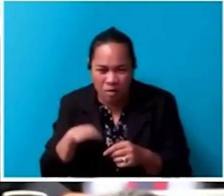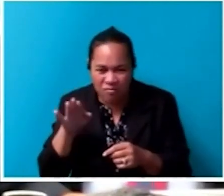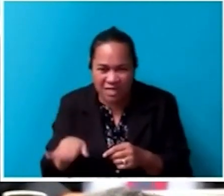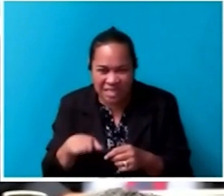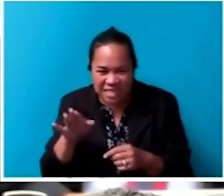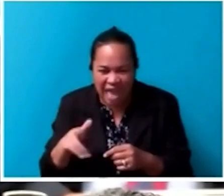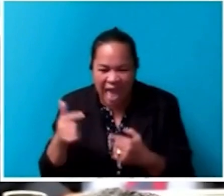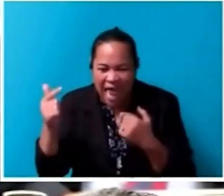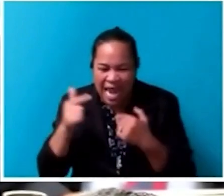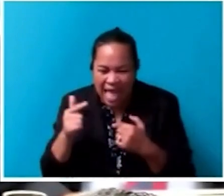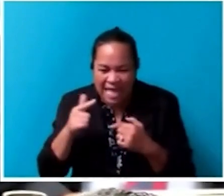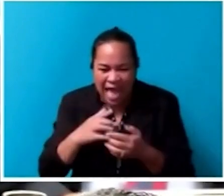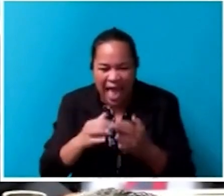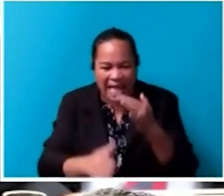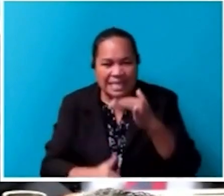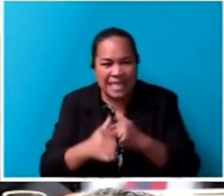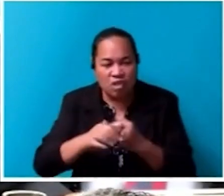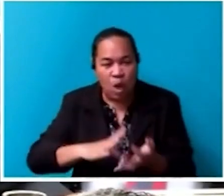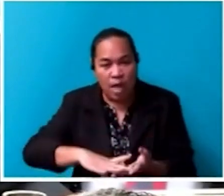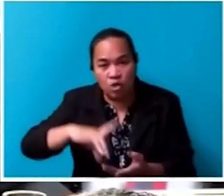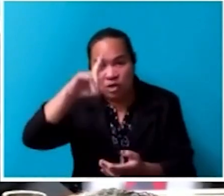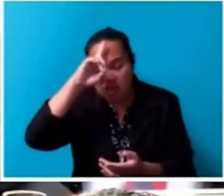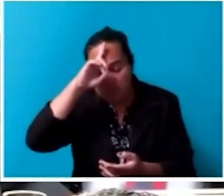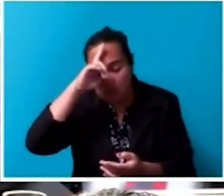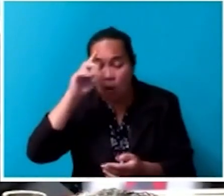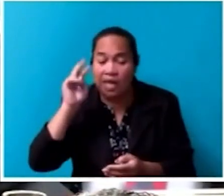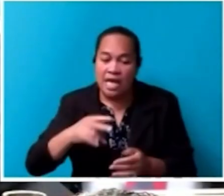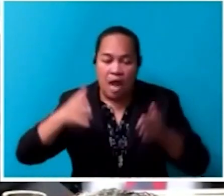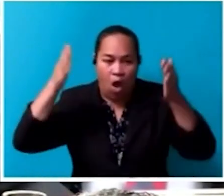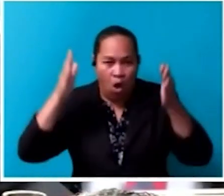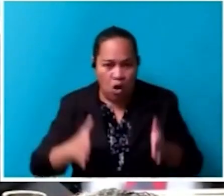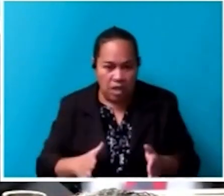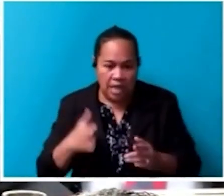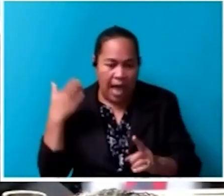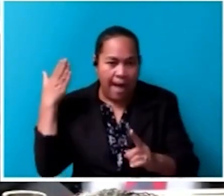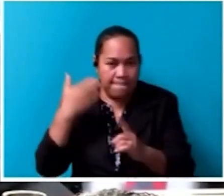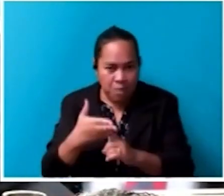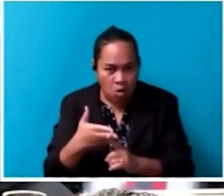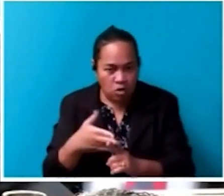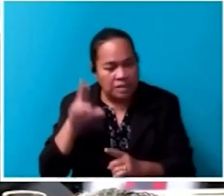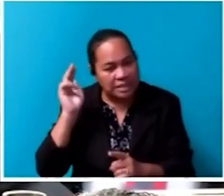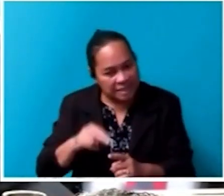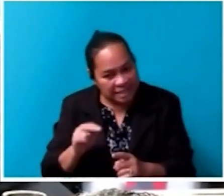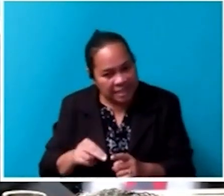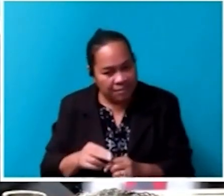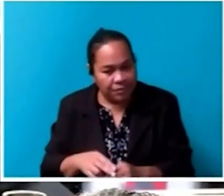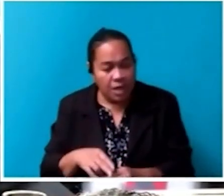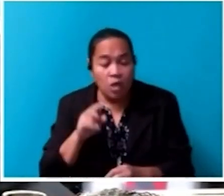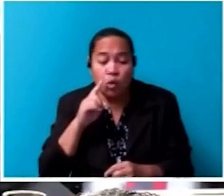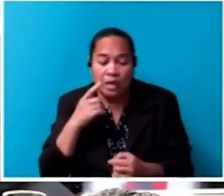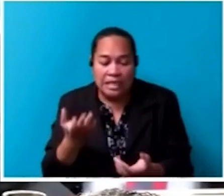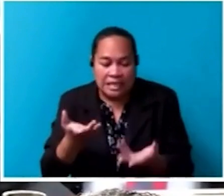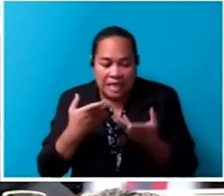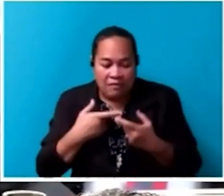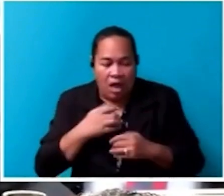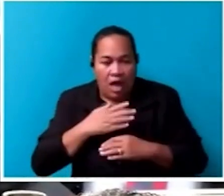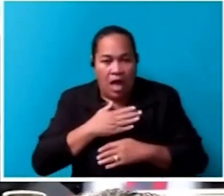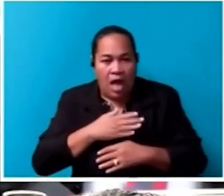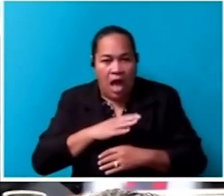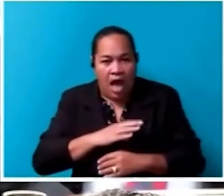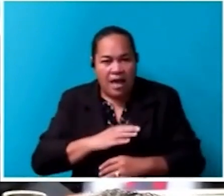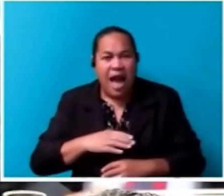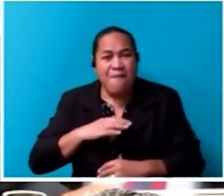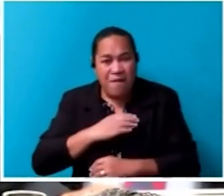of access to education, all of these things. A holistic approach is needed, one that not only provides immediate relief, but